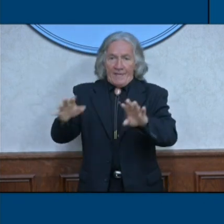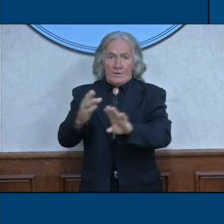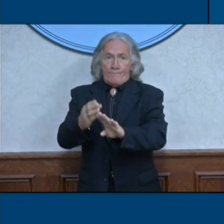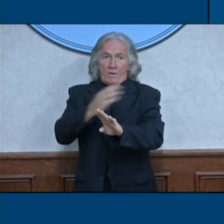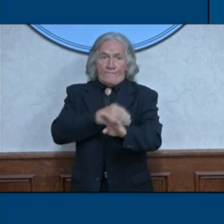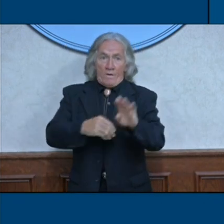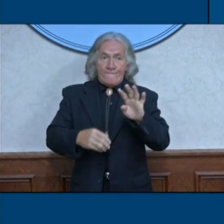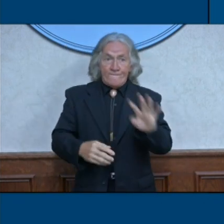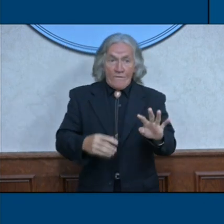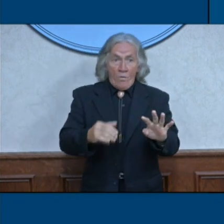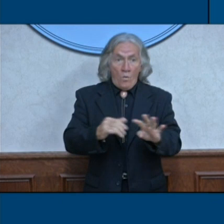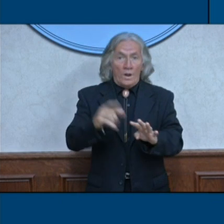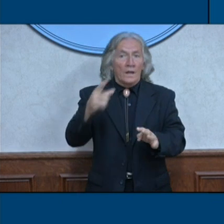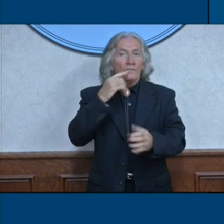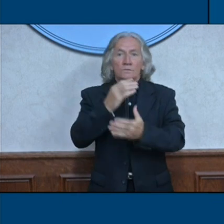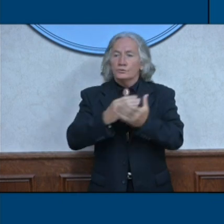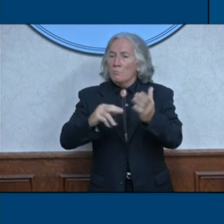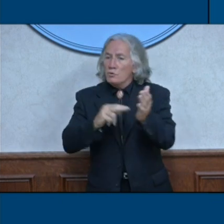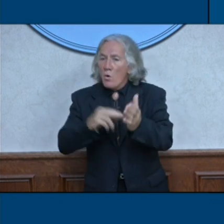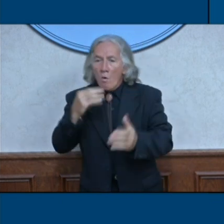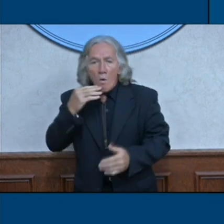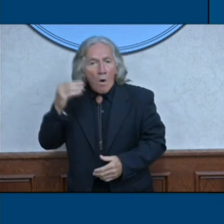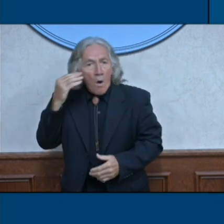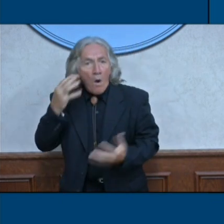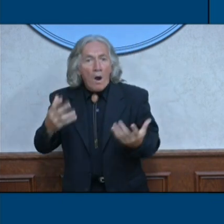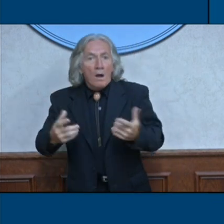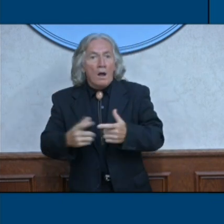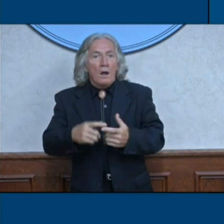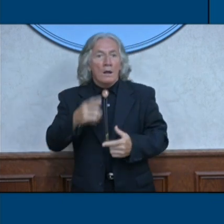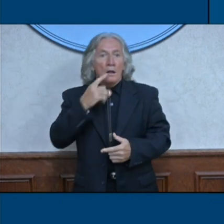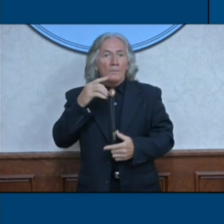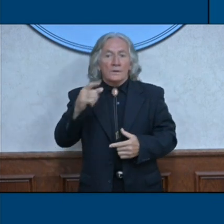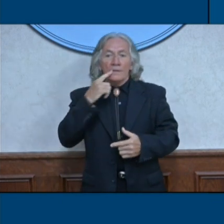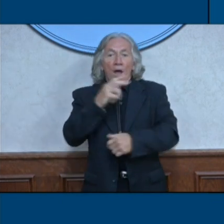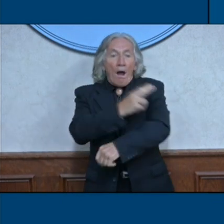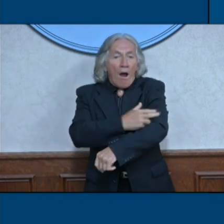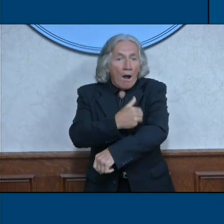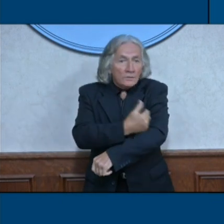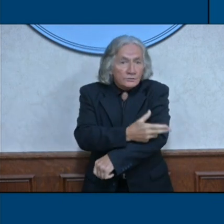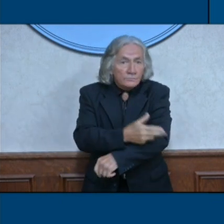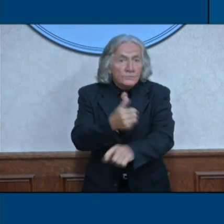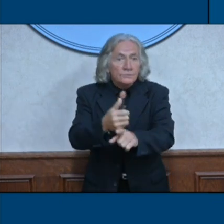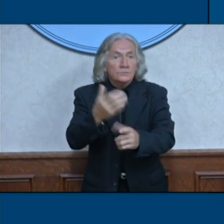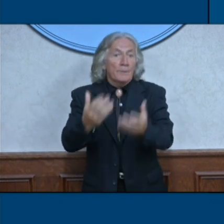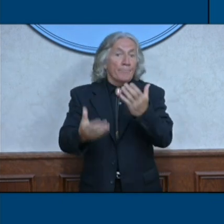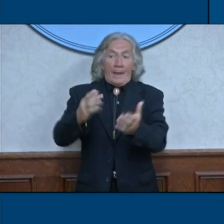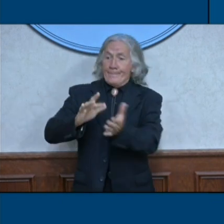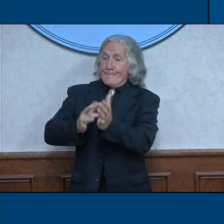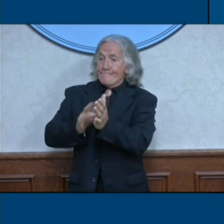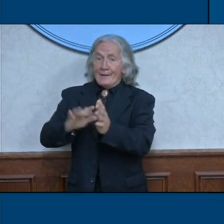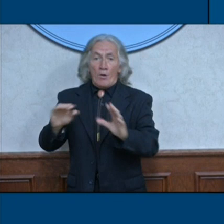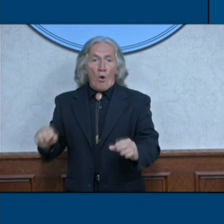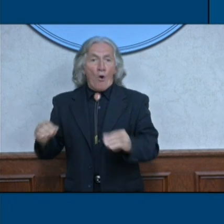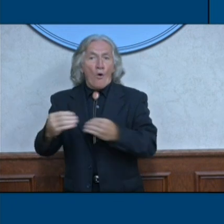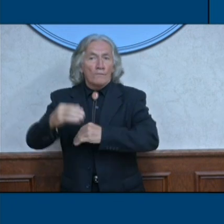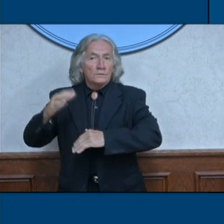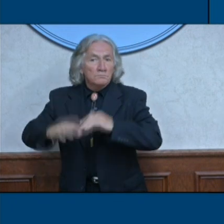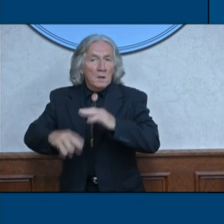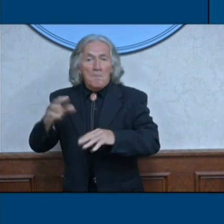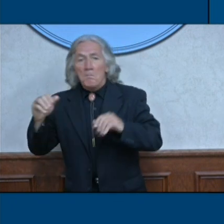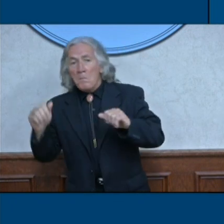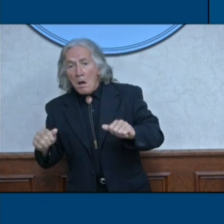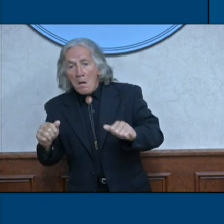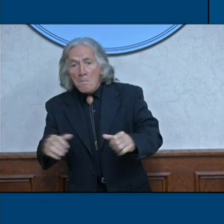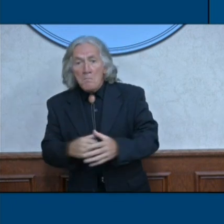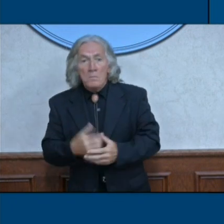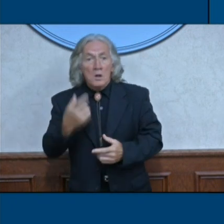mentioned before, a convalescent center, something known as a long-term acute care hospital. It might be a medical office building,